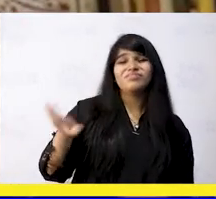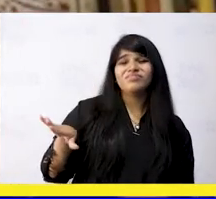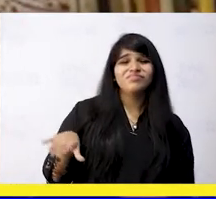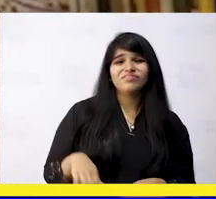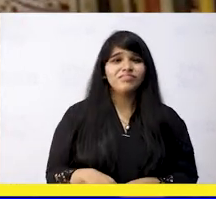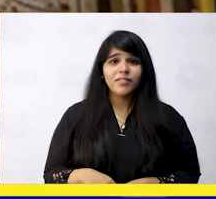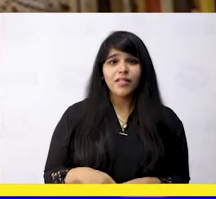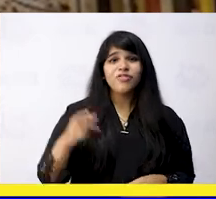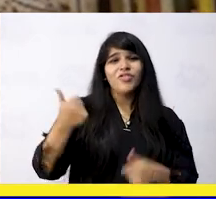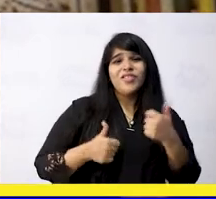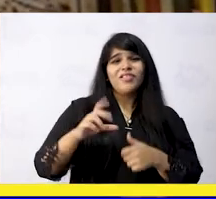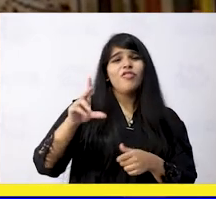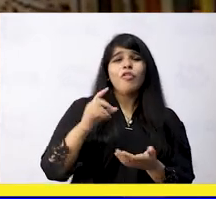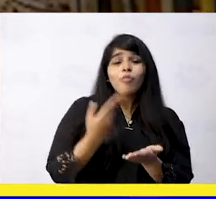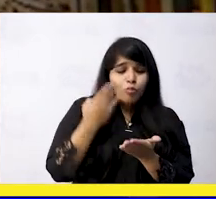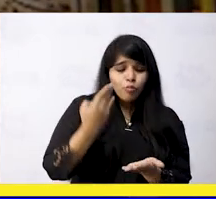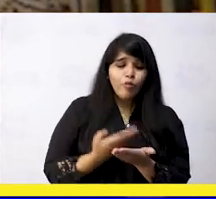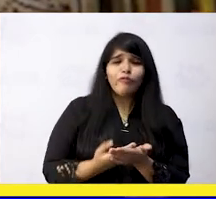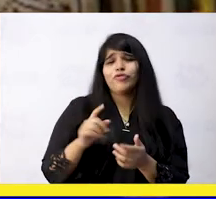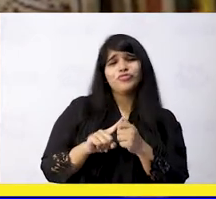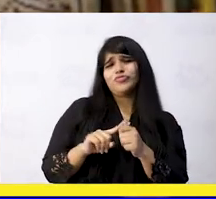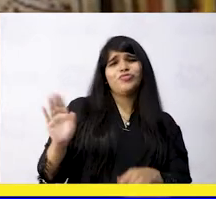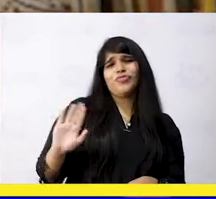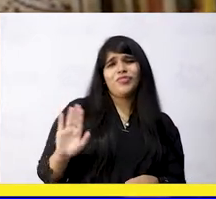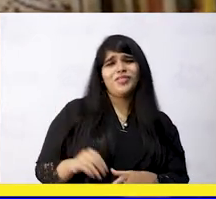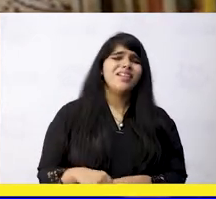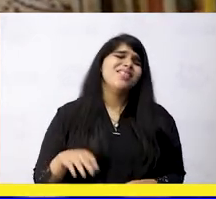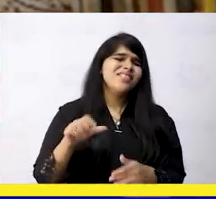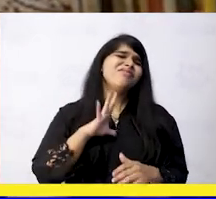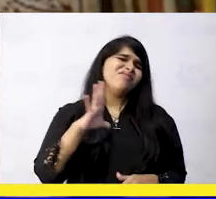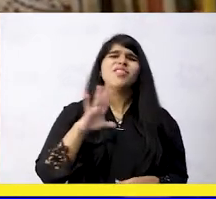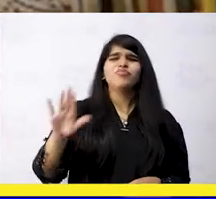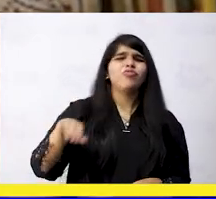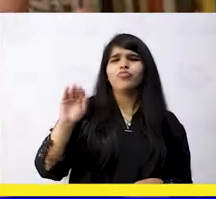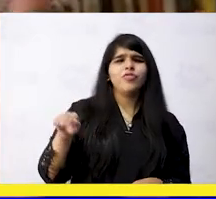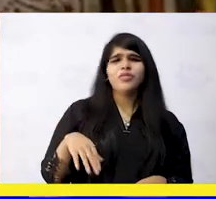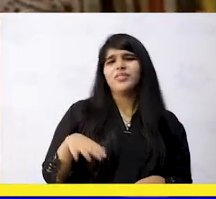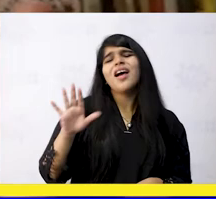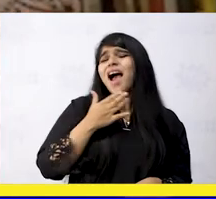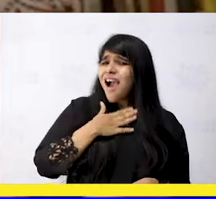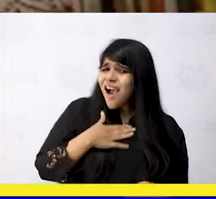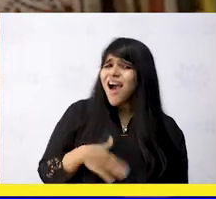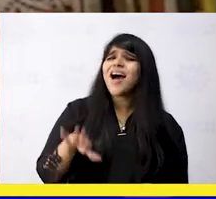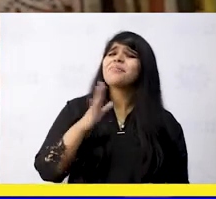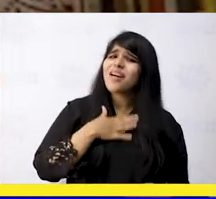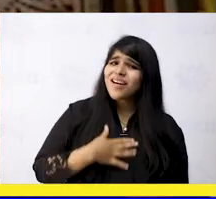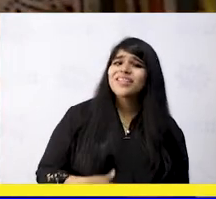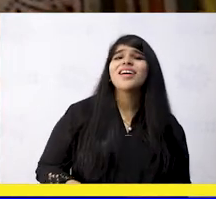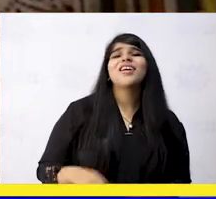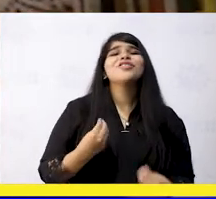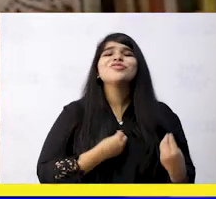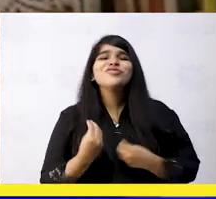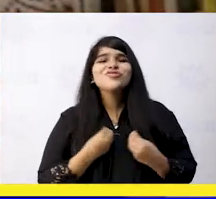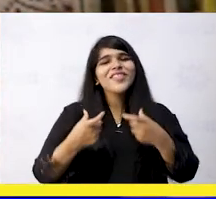It's okay. You've got nothing to prove, hare. It's okay. Relax.